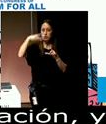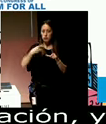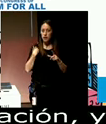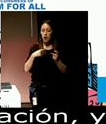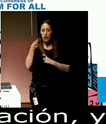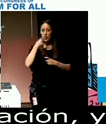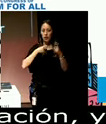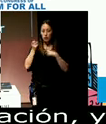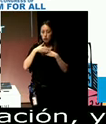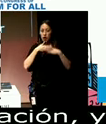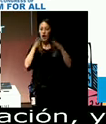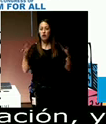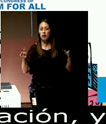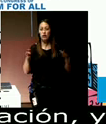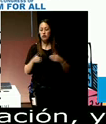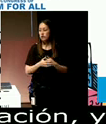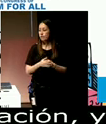Sorry.